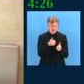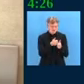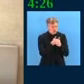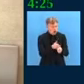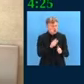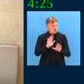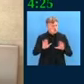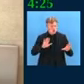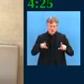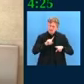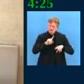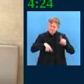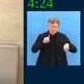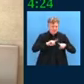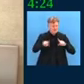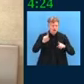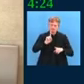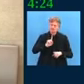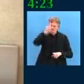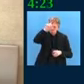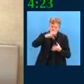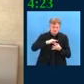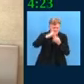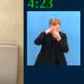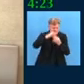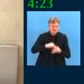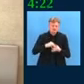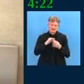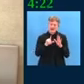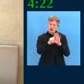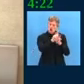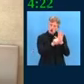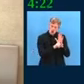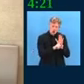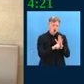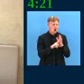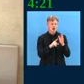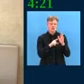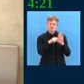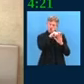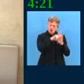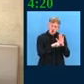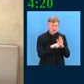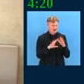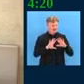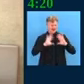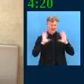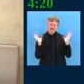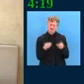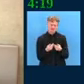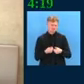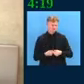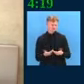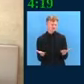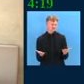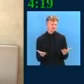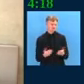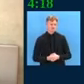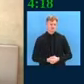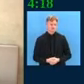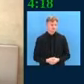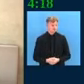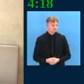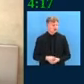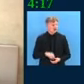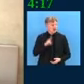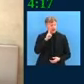all norms, laws, and practices and traditions are guaranteed accordingly. Slide 4, please. If we look at this